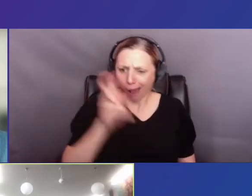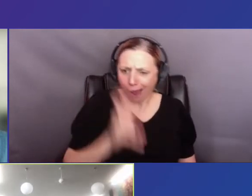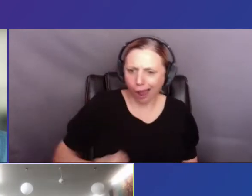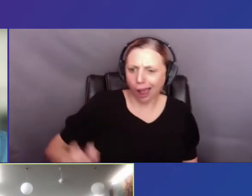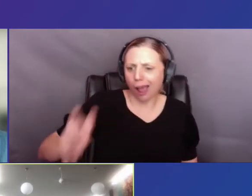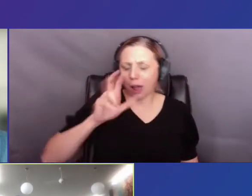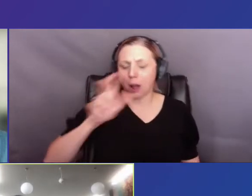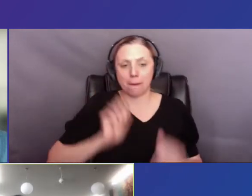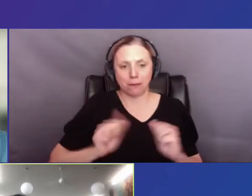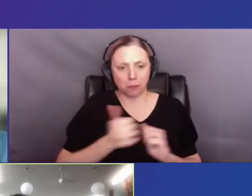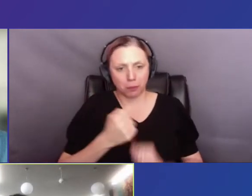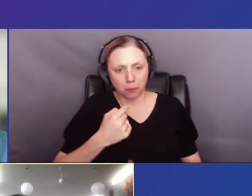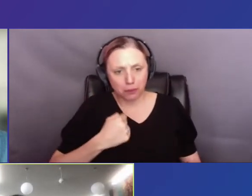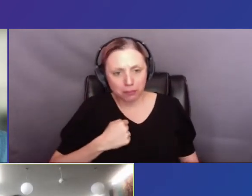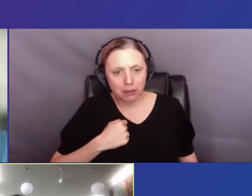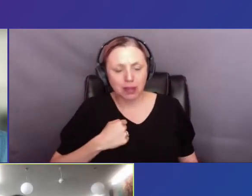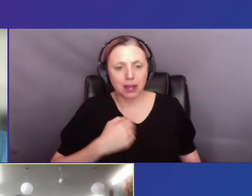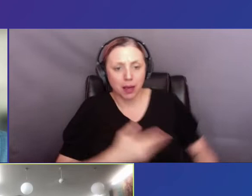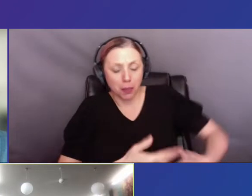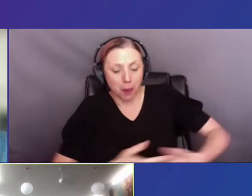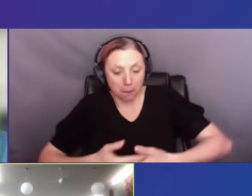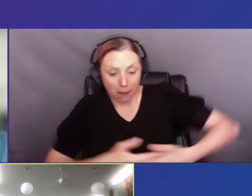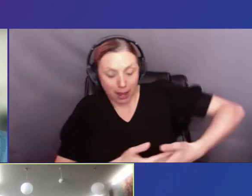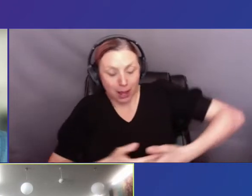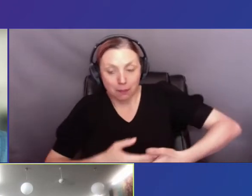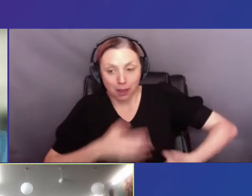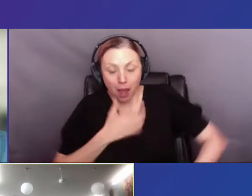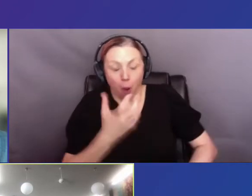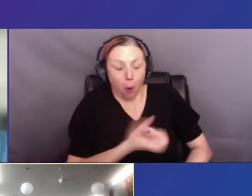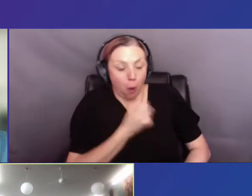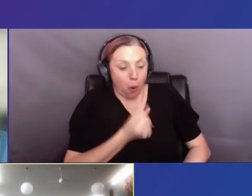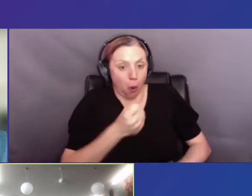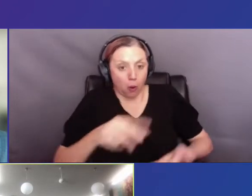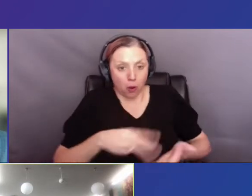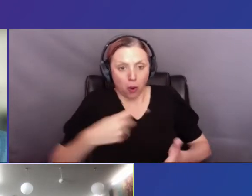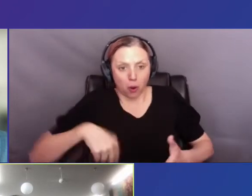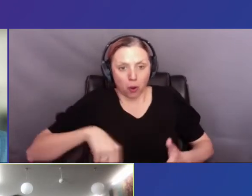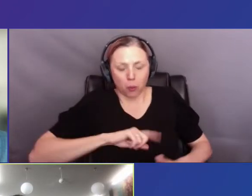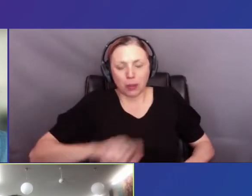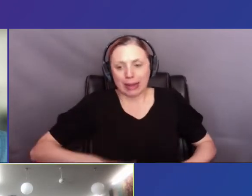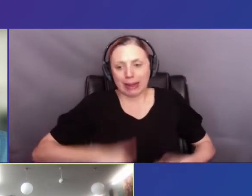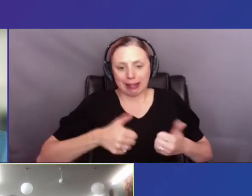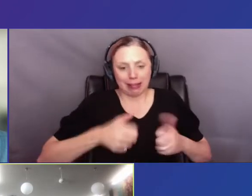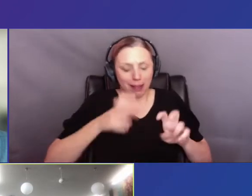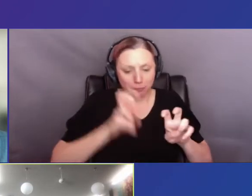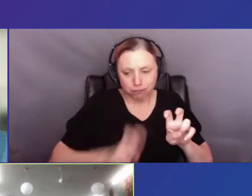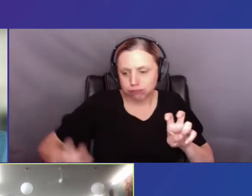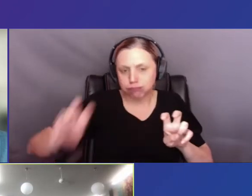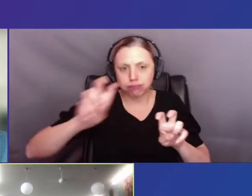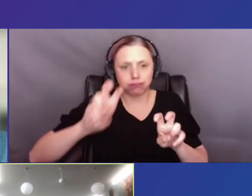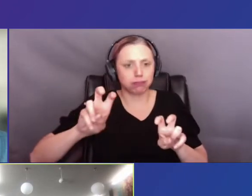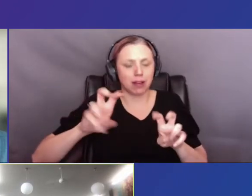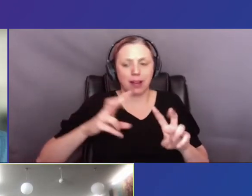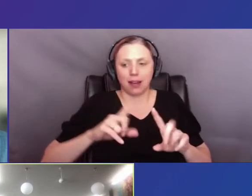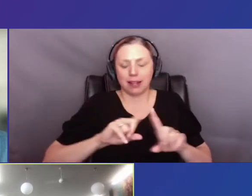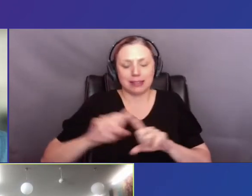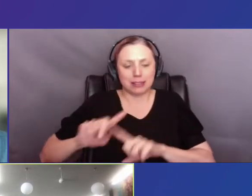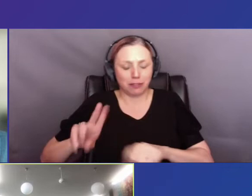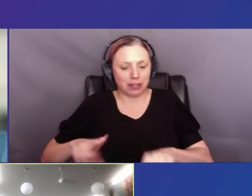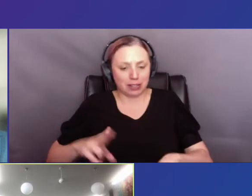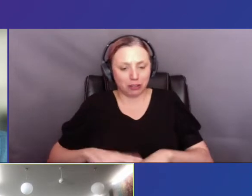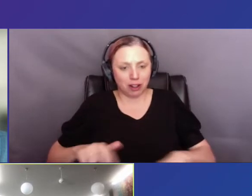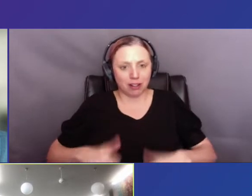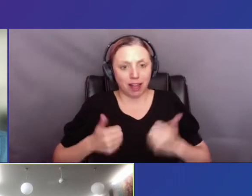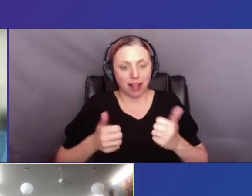me as Babes in Arms. We live a transnational life between New York City and the Caribbean.